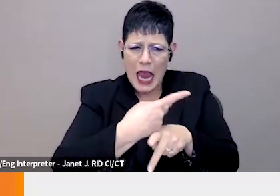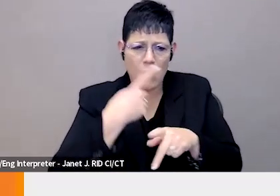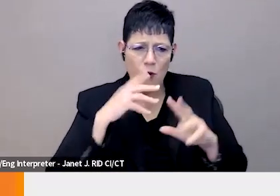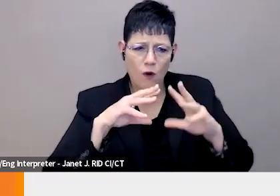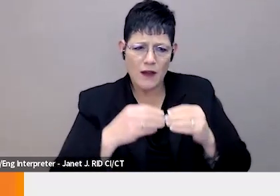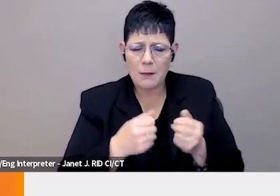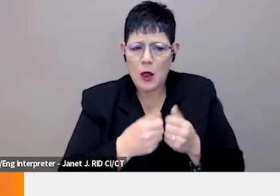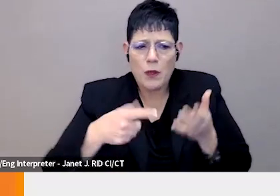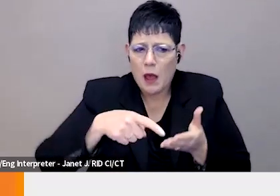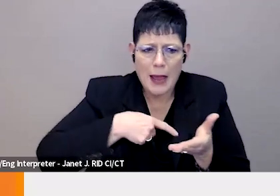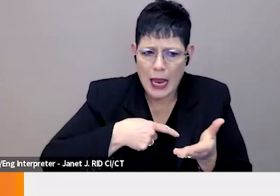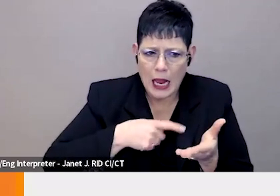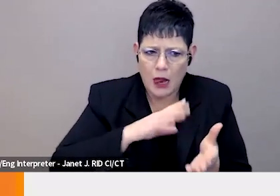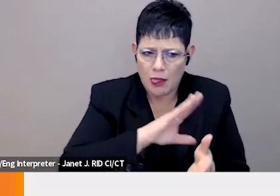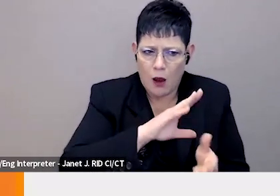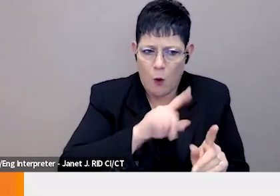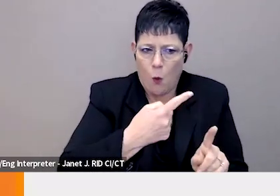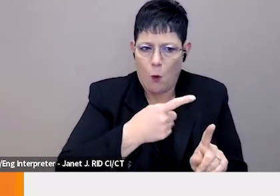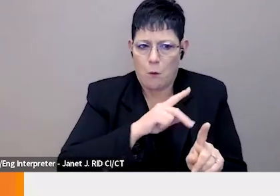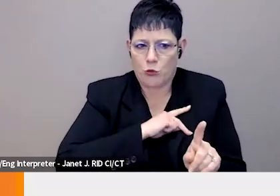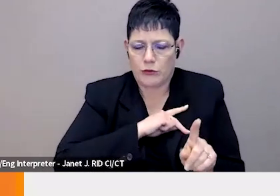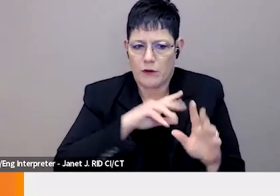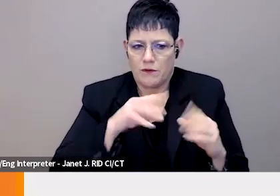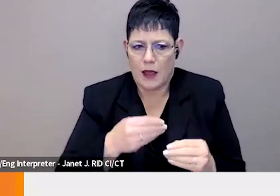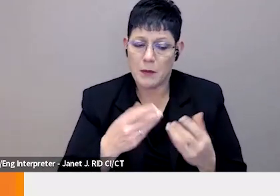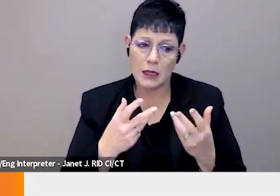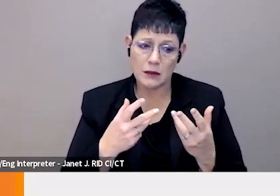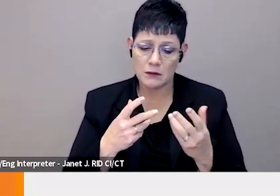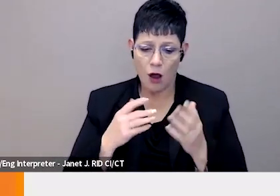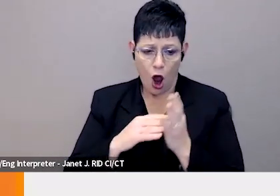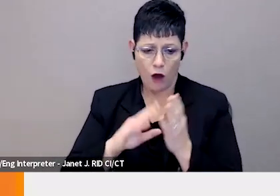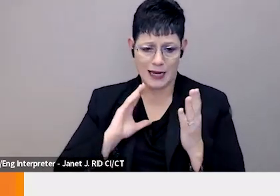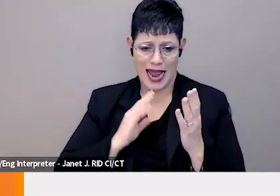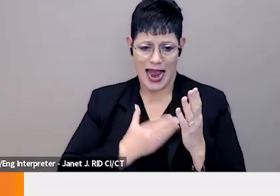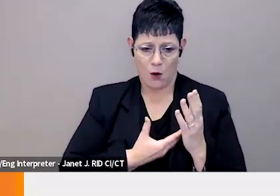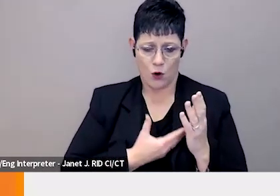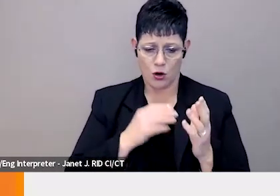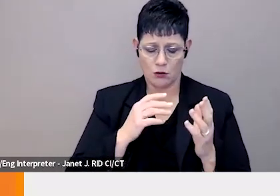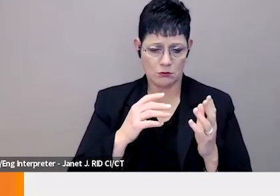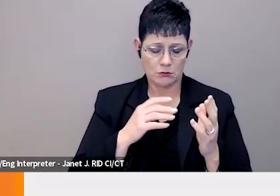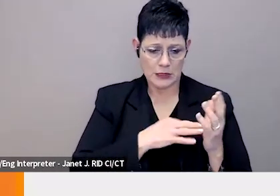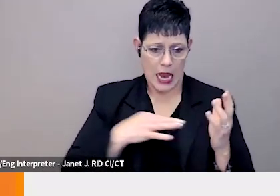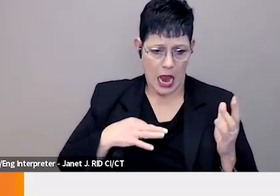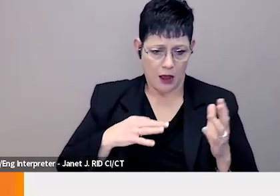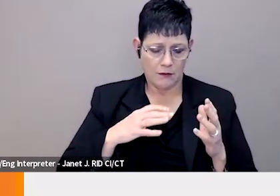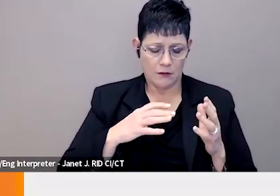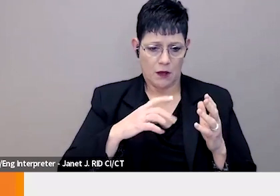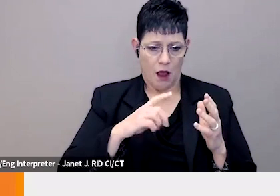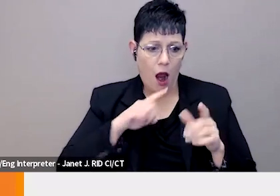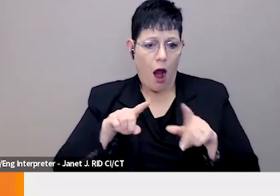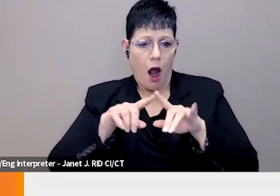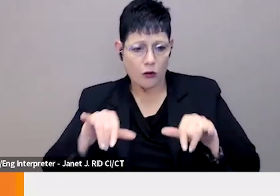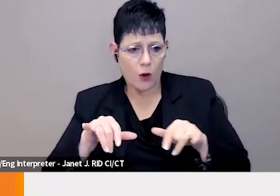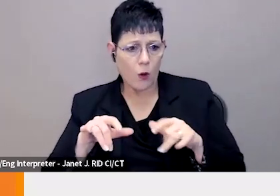find that our workers are often consumers as well. And that is really about just sort of how care